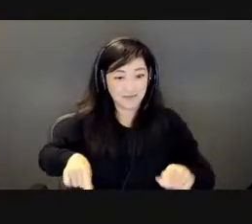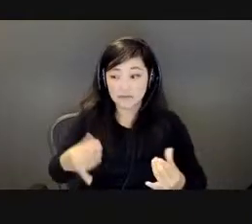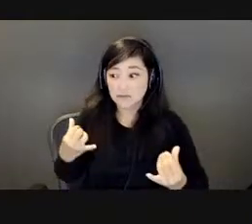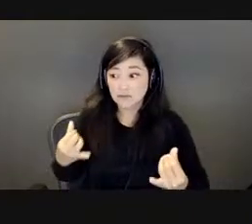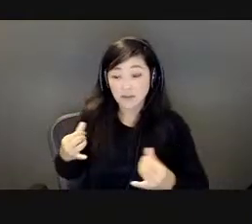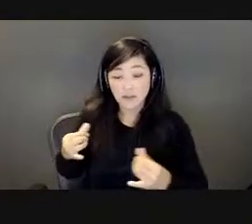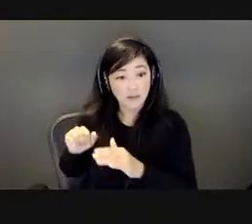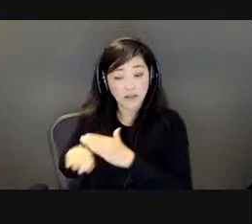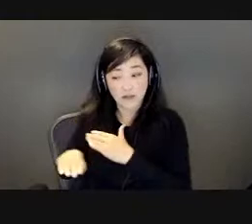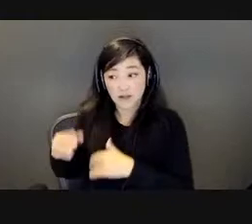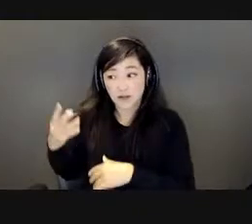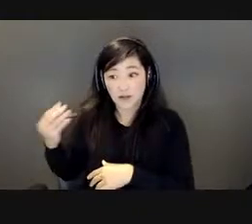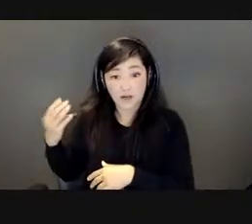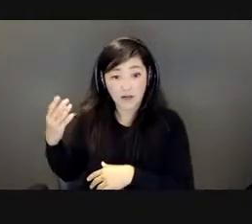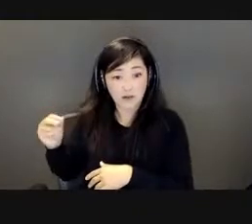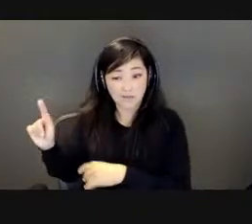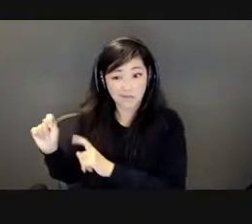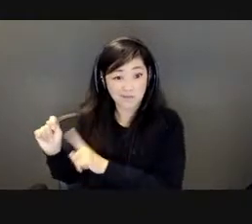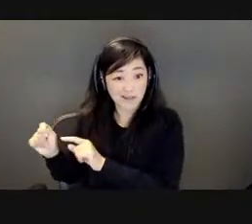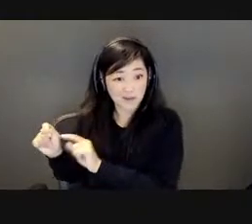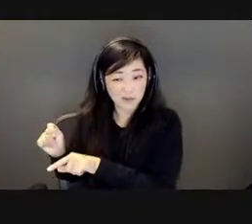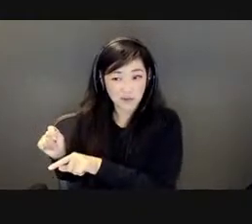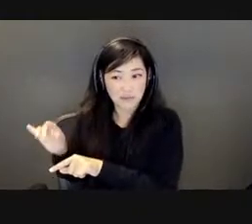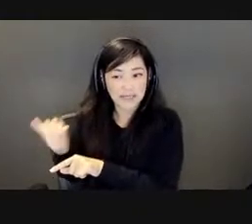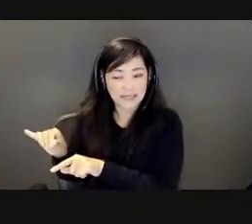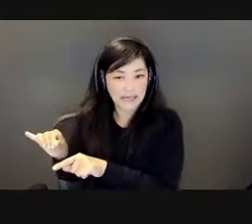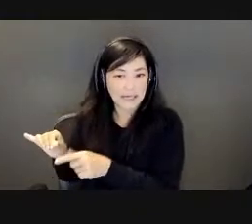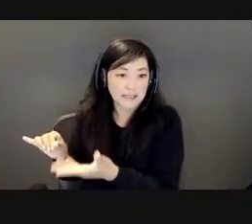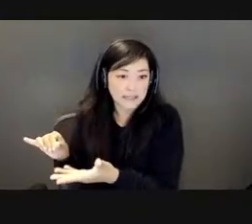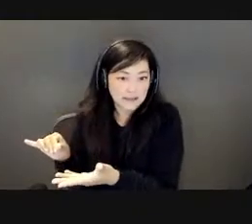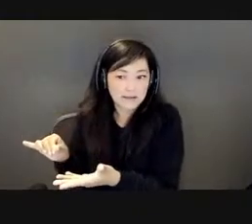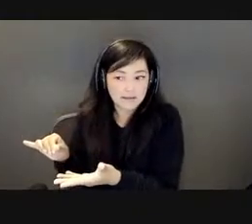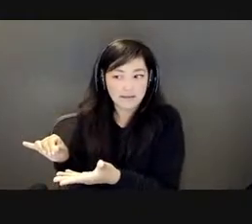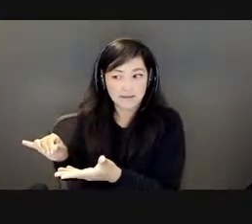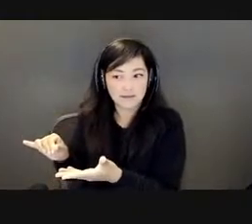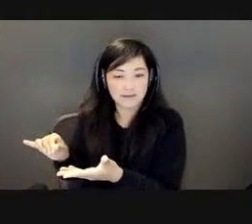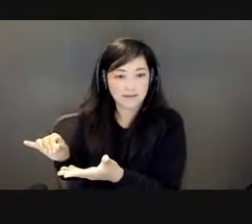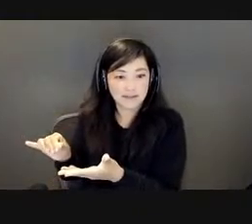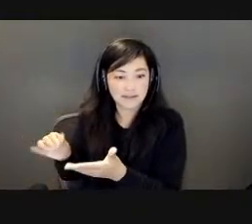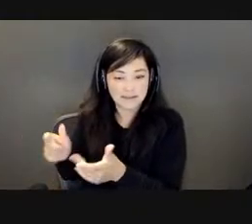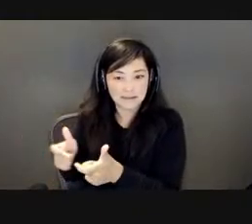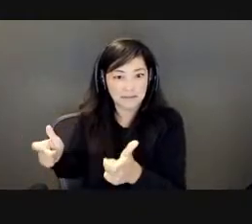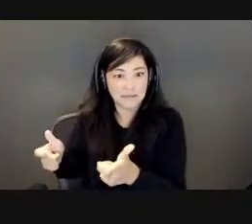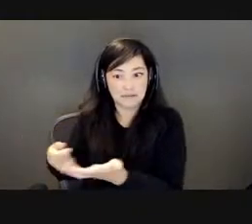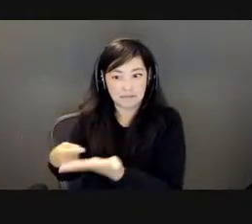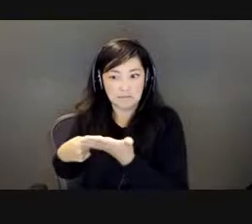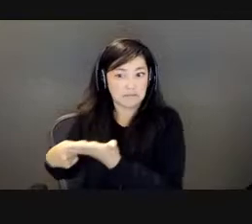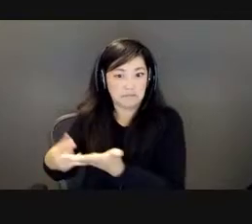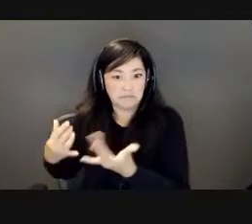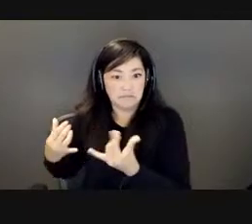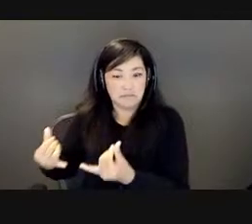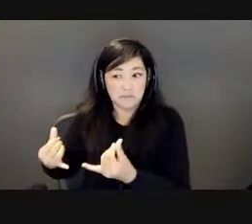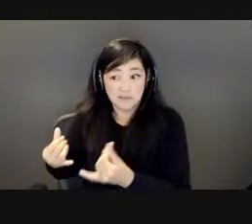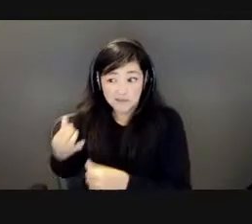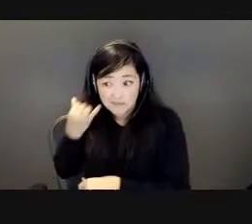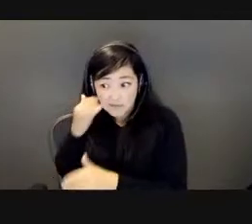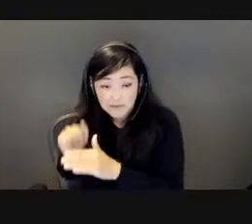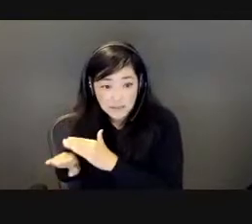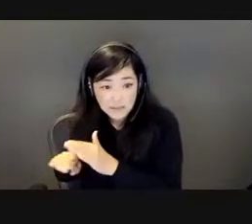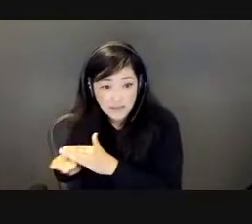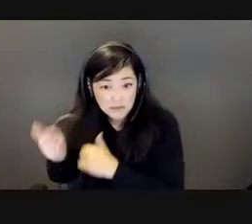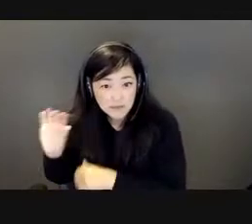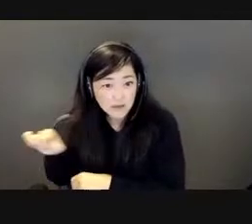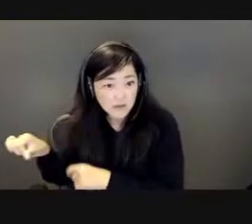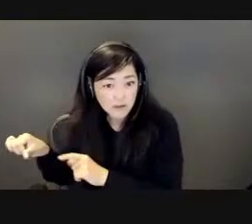outhouses on some of these trails, you know, that's a huge topic to see how accessible that is too. And you know, it'll be different